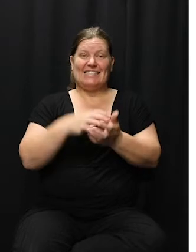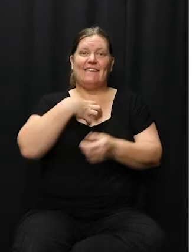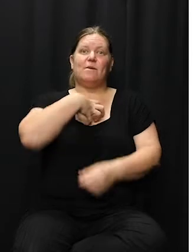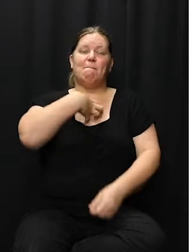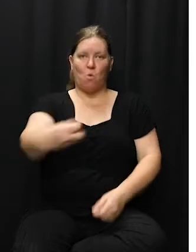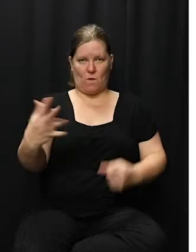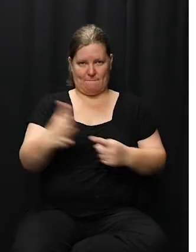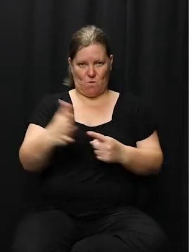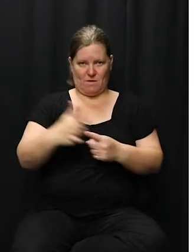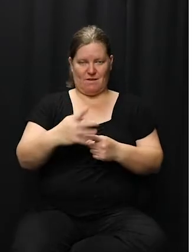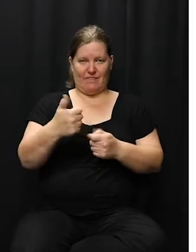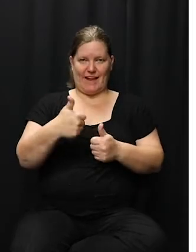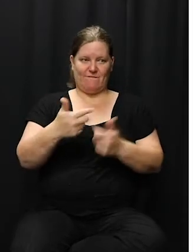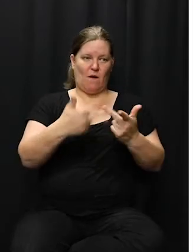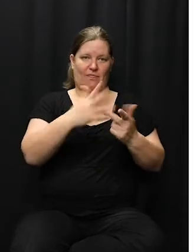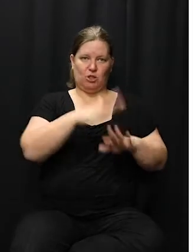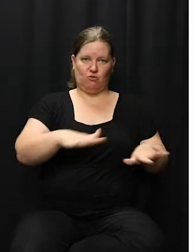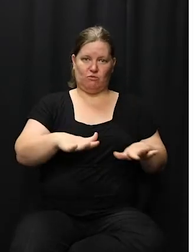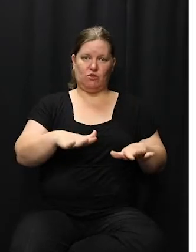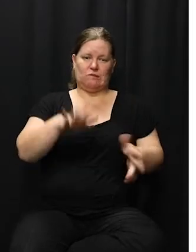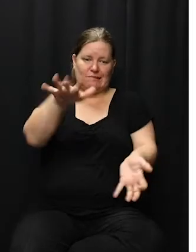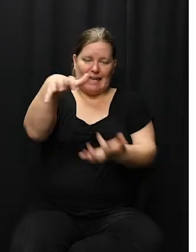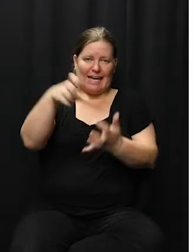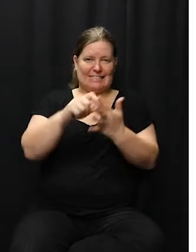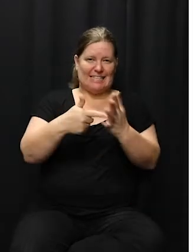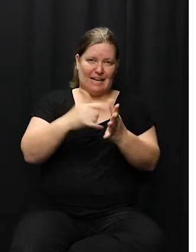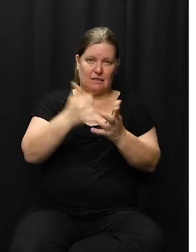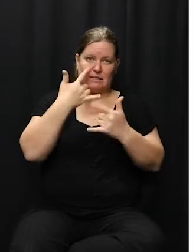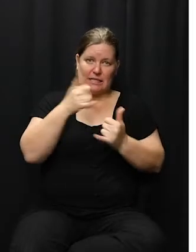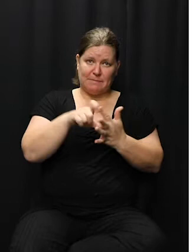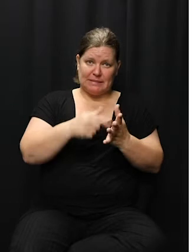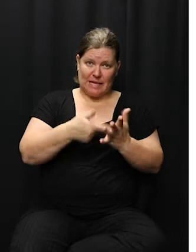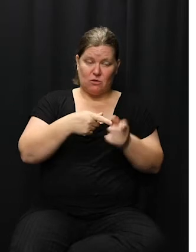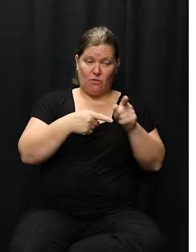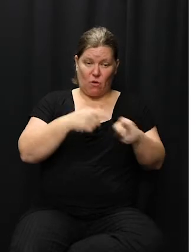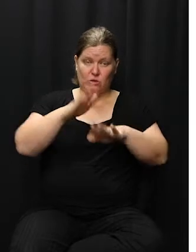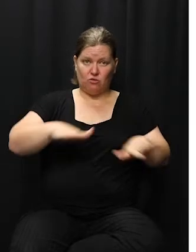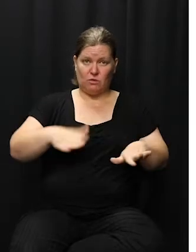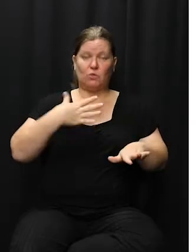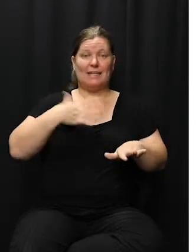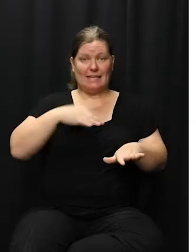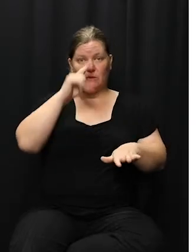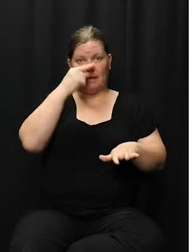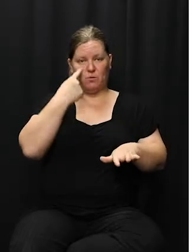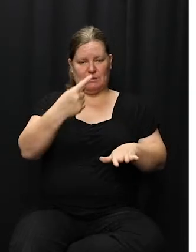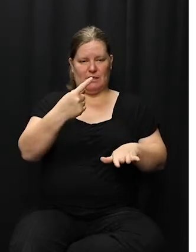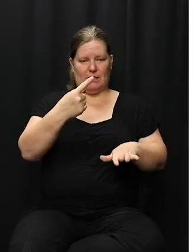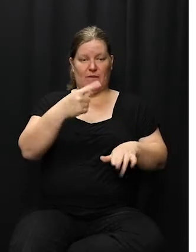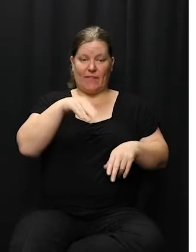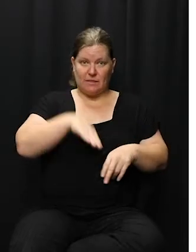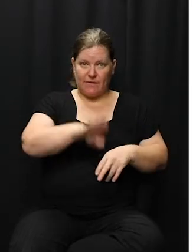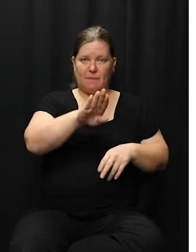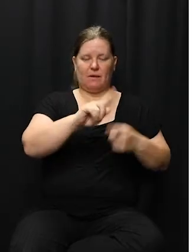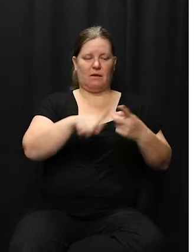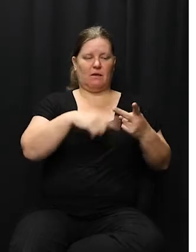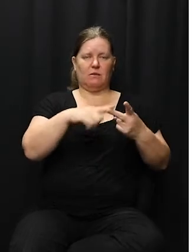This means it's even more important than for other kids that we collect data, assessment data, on those kids to see if they're developing